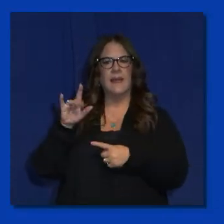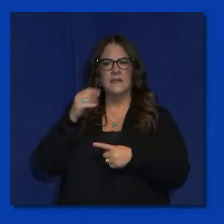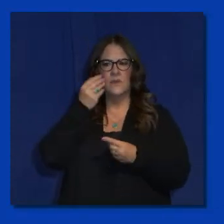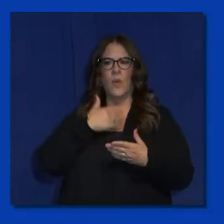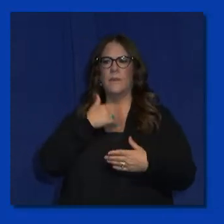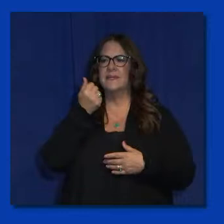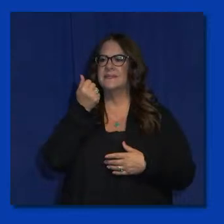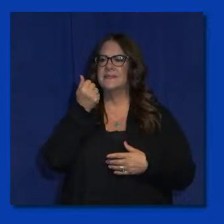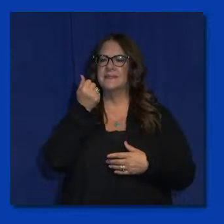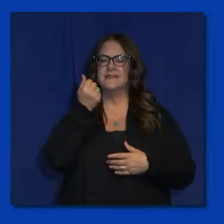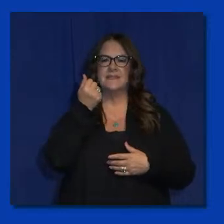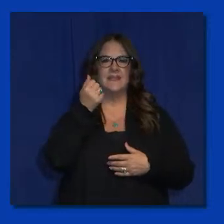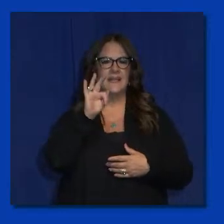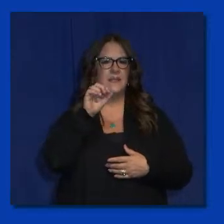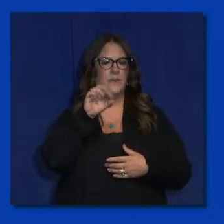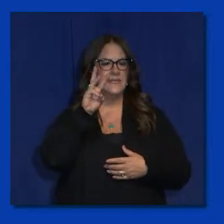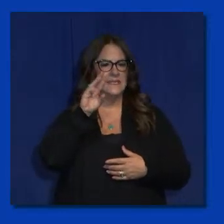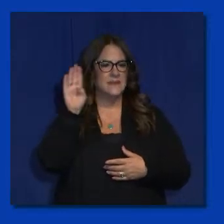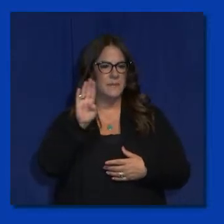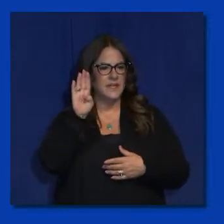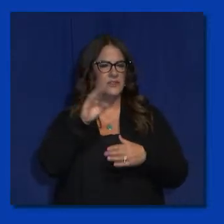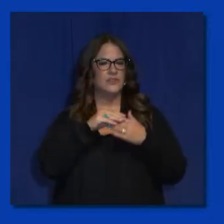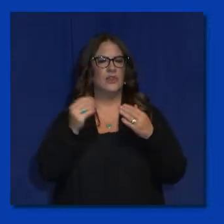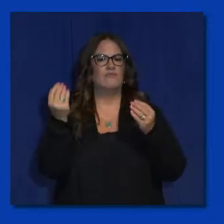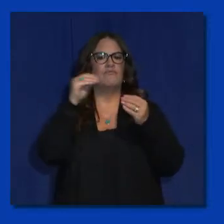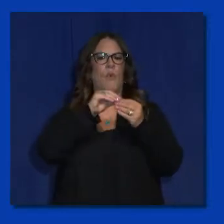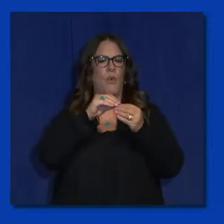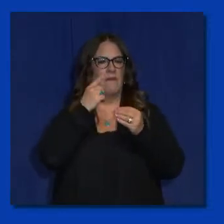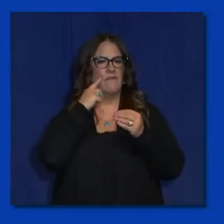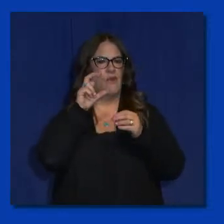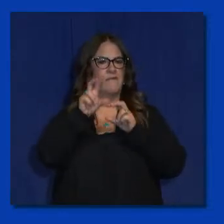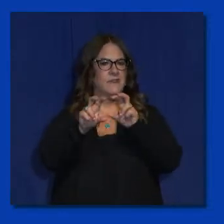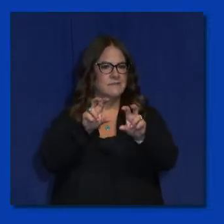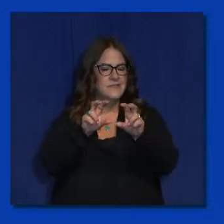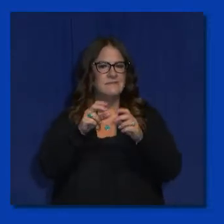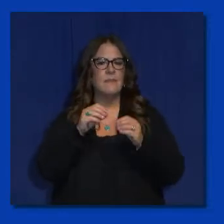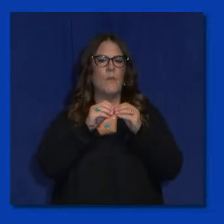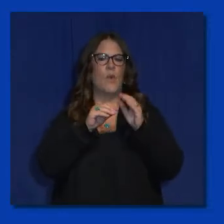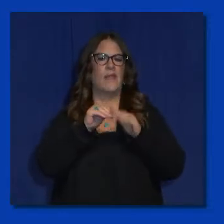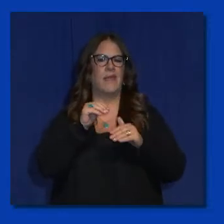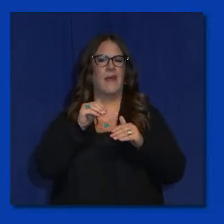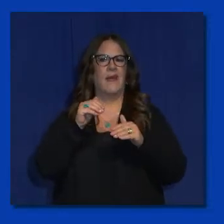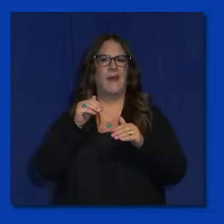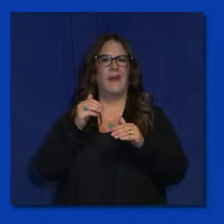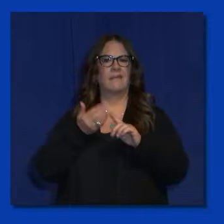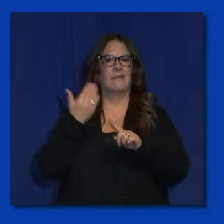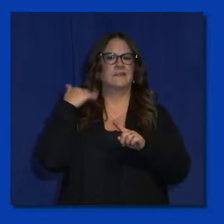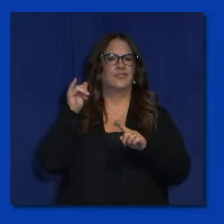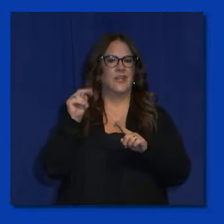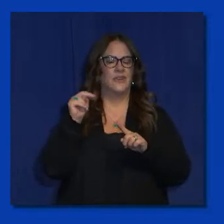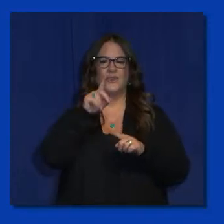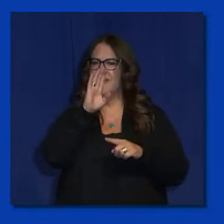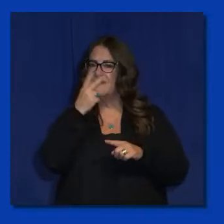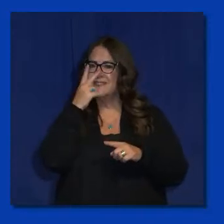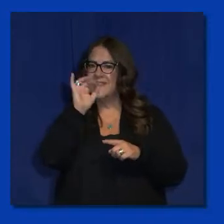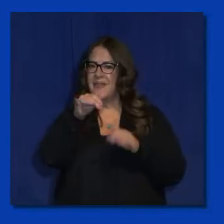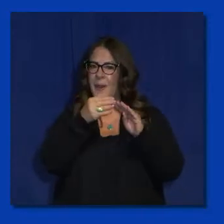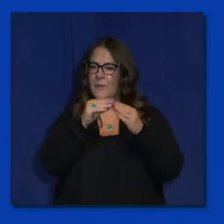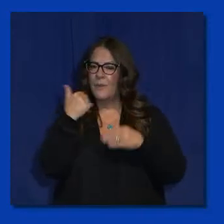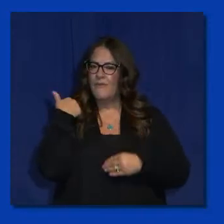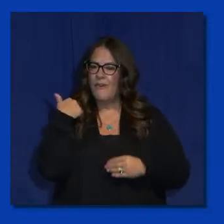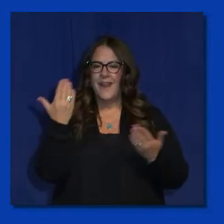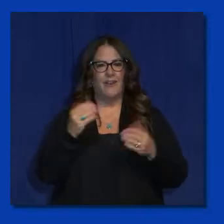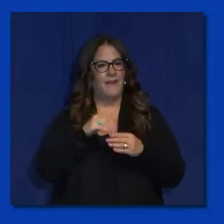billion more of investments than was reflected in the January budget. That's a number you've never seen